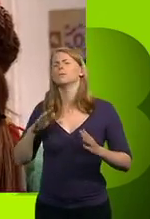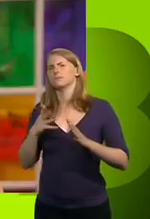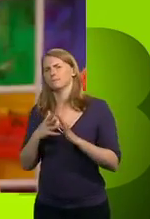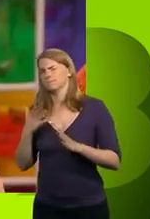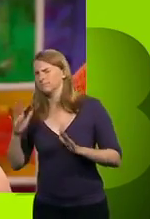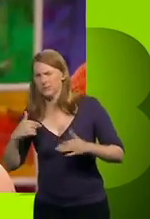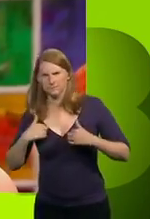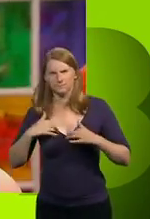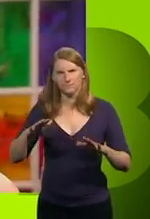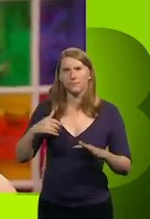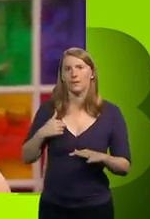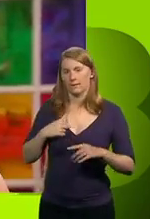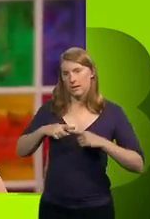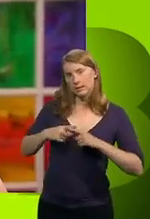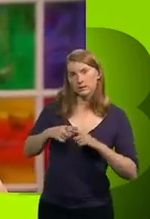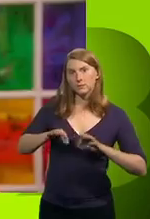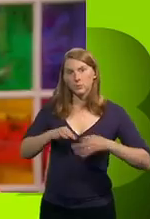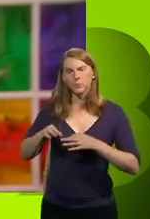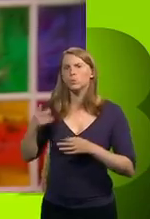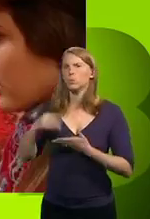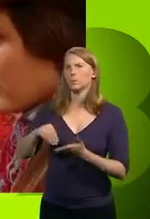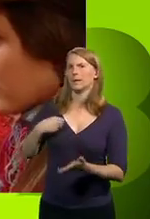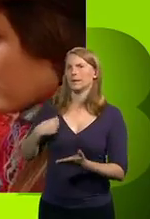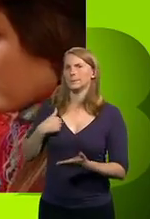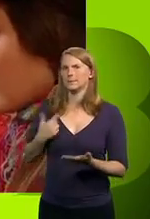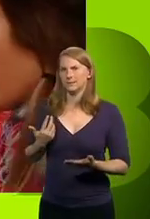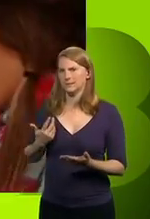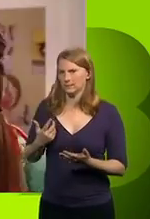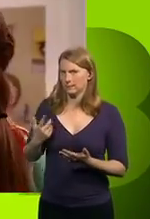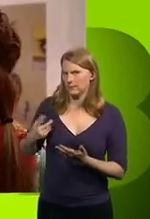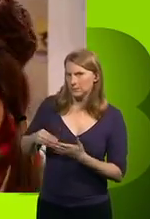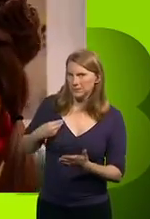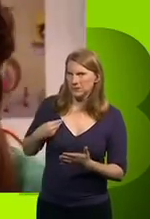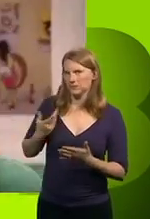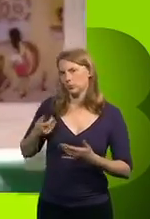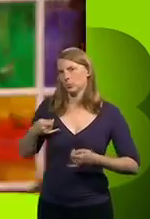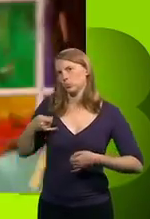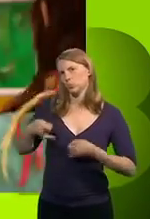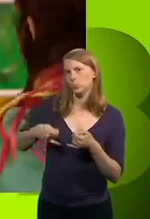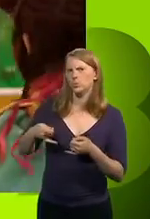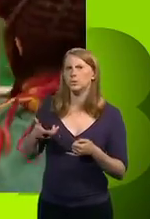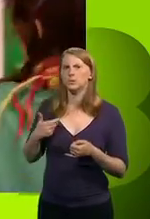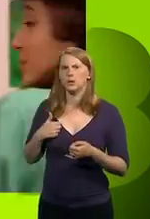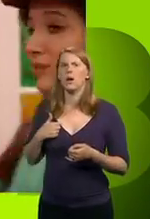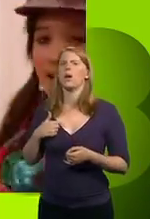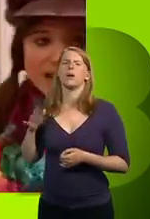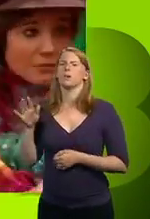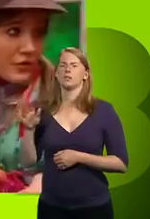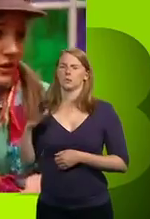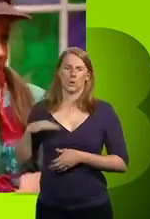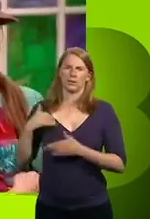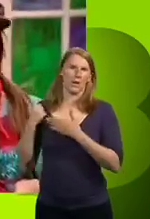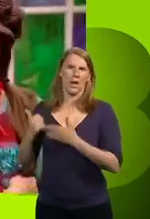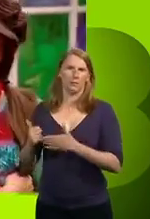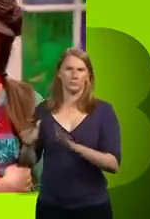me? I need some money for some shoesies. I mean, shoes. I'll think it will get along just fine without my help. It was fun knitting